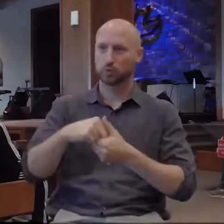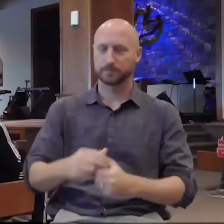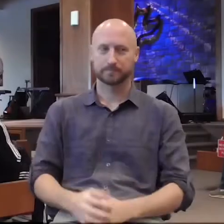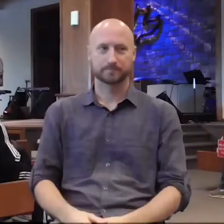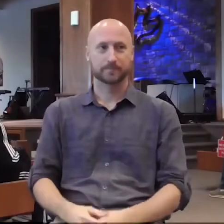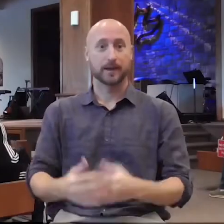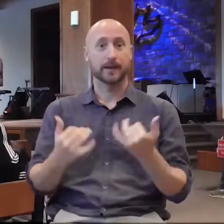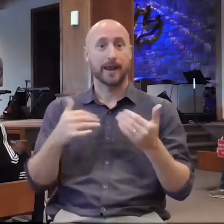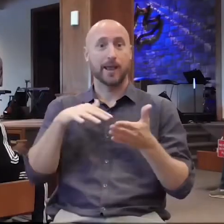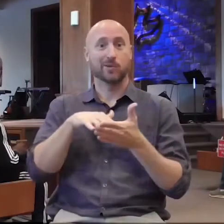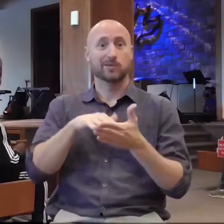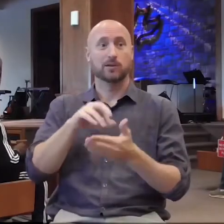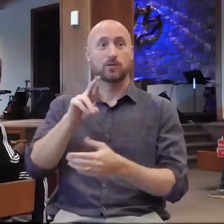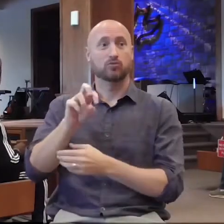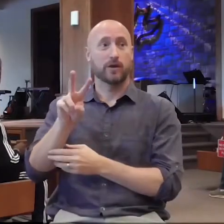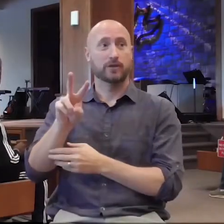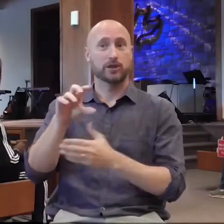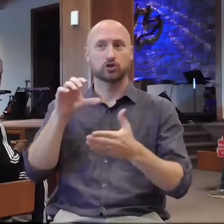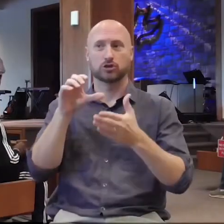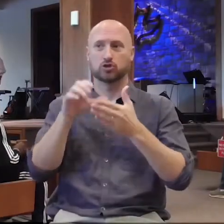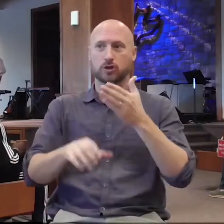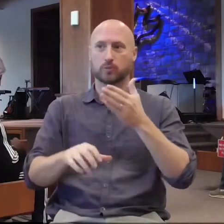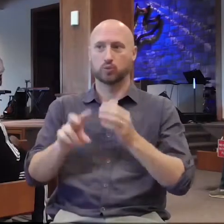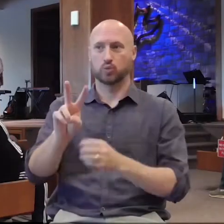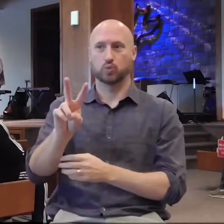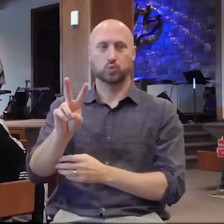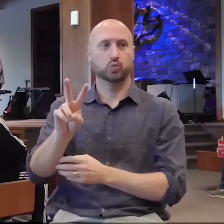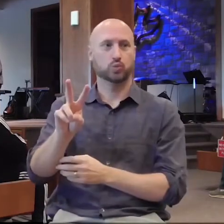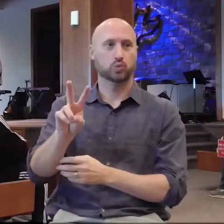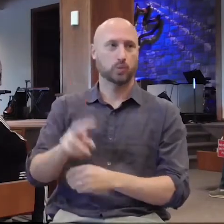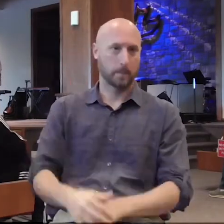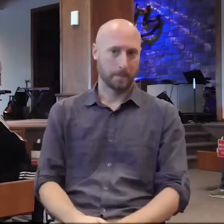We are in Revelation chapter 2.